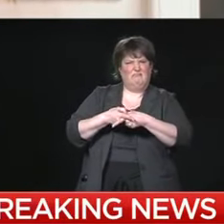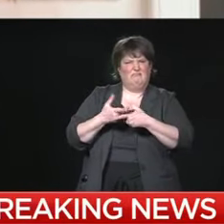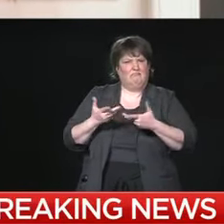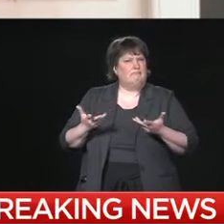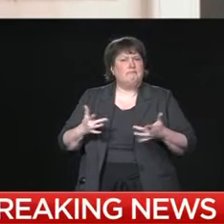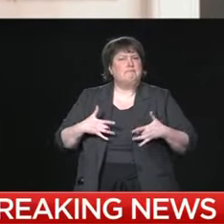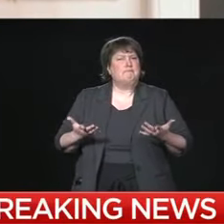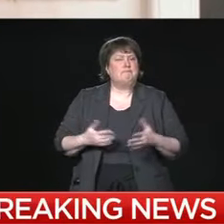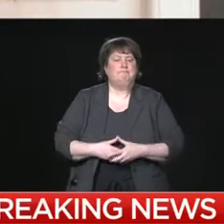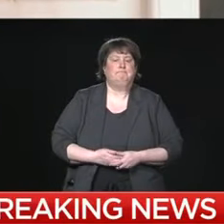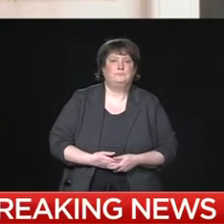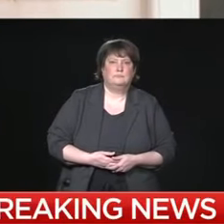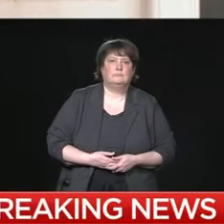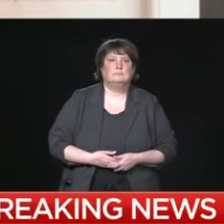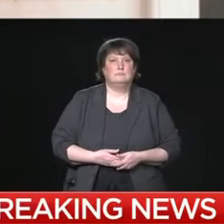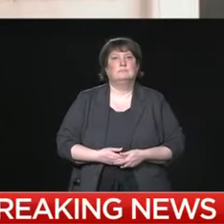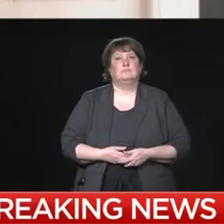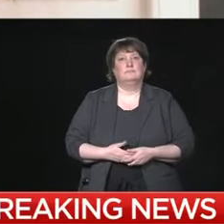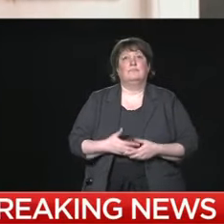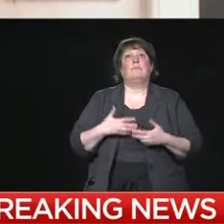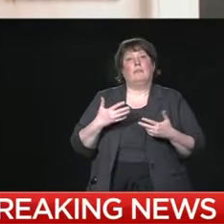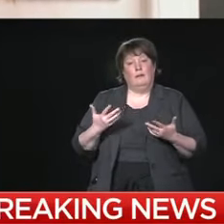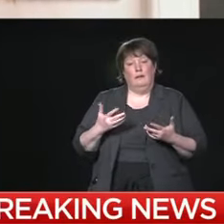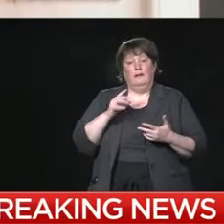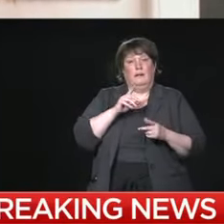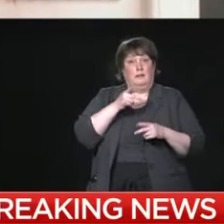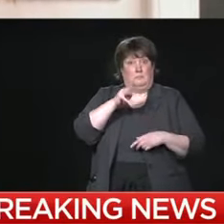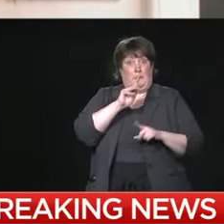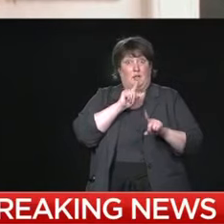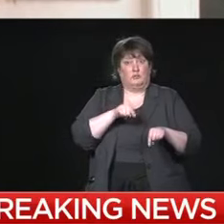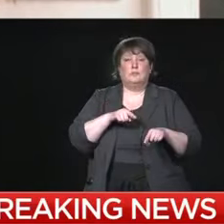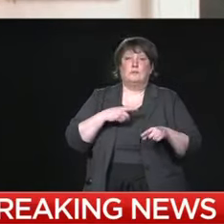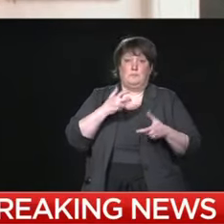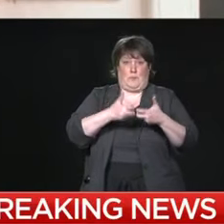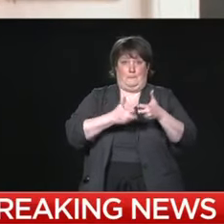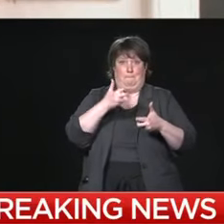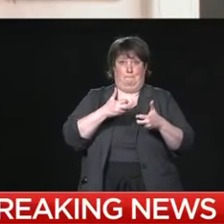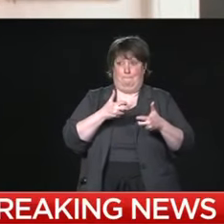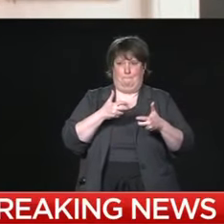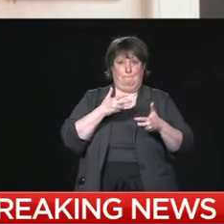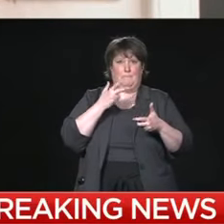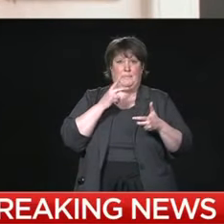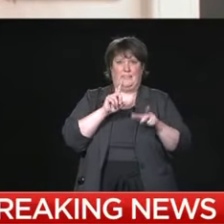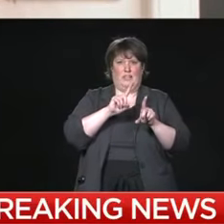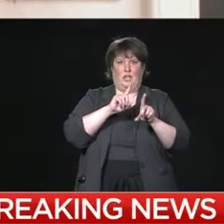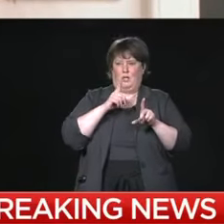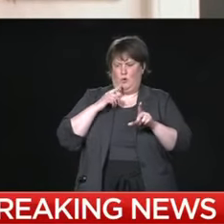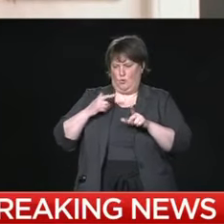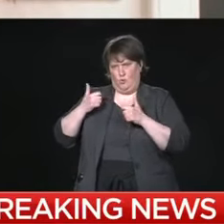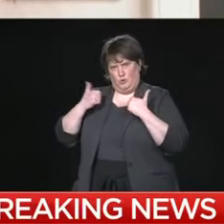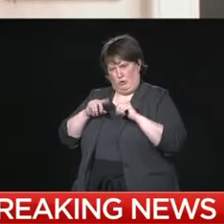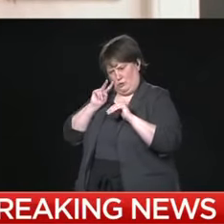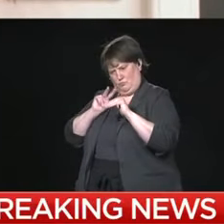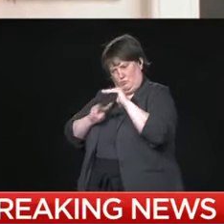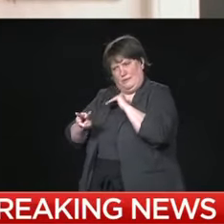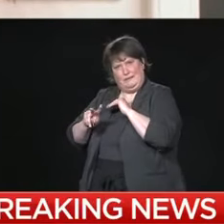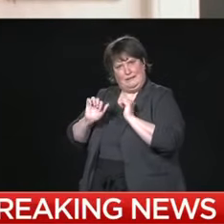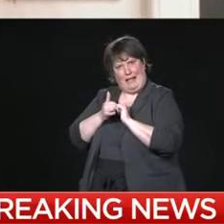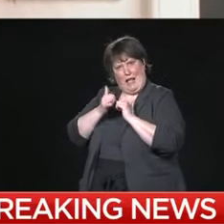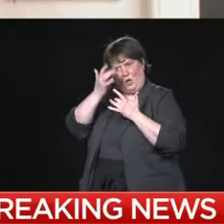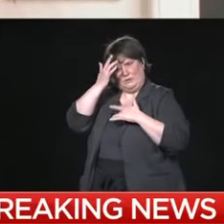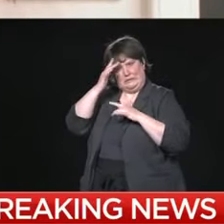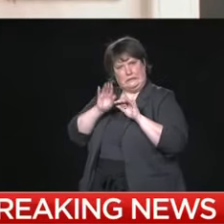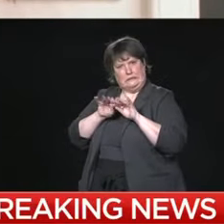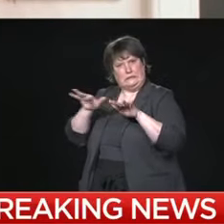perspective and the government's? I think one of the issues that we're facing with is we're looking at a number of different models where